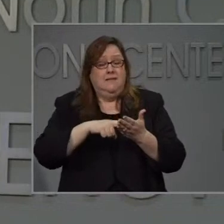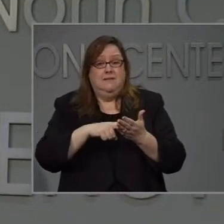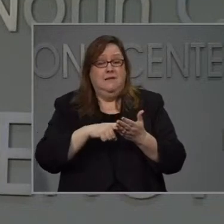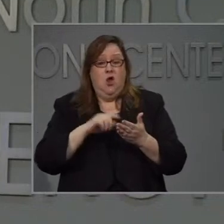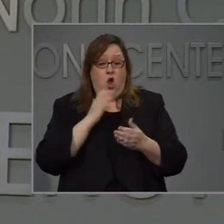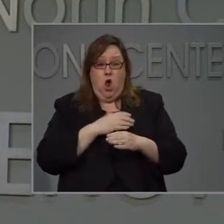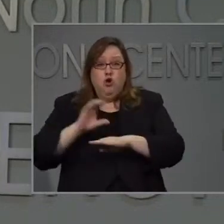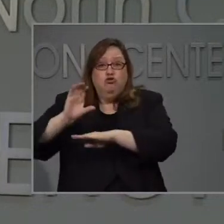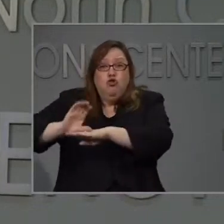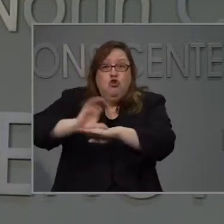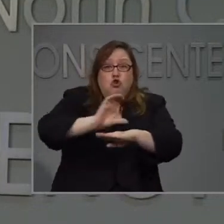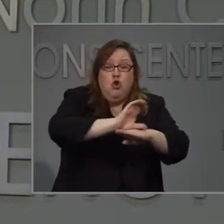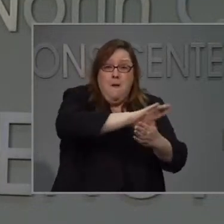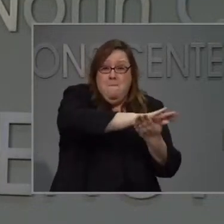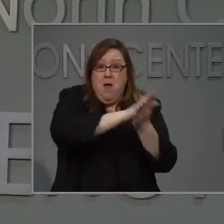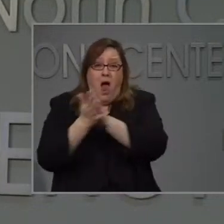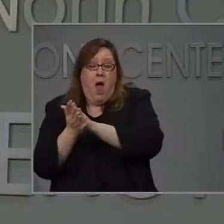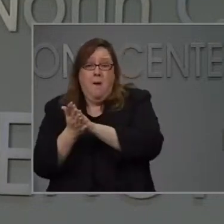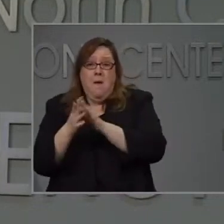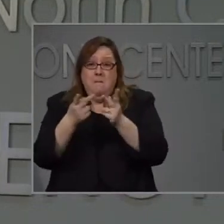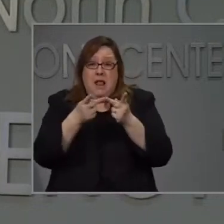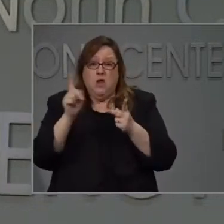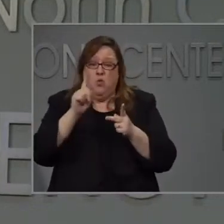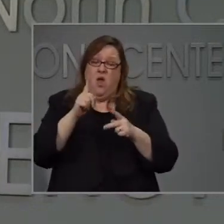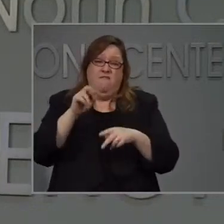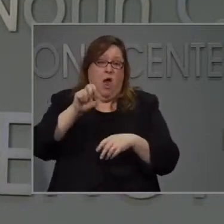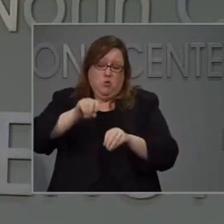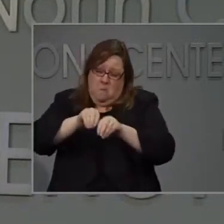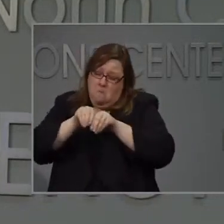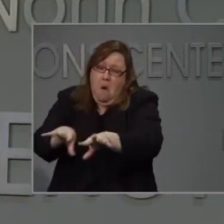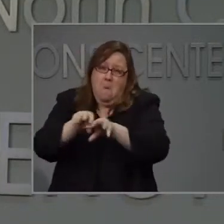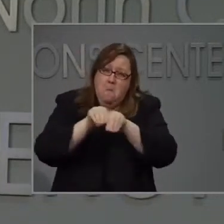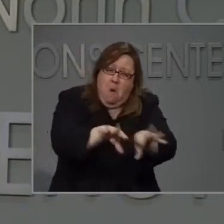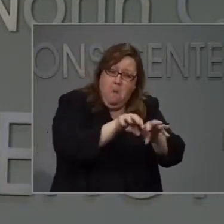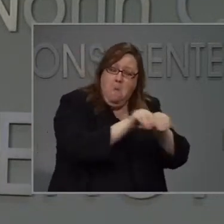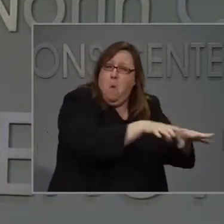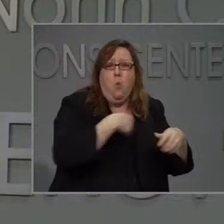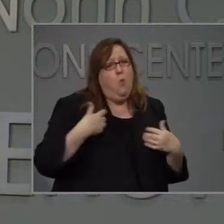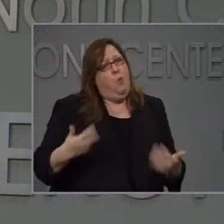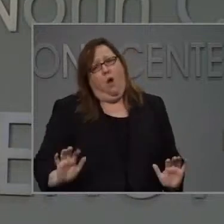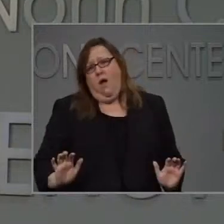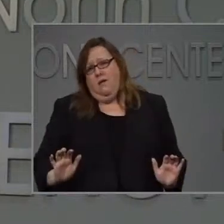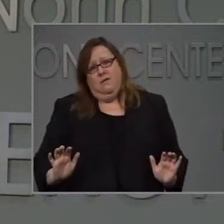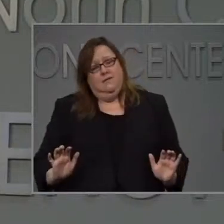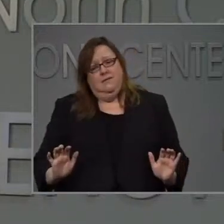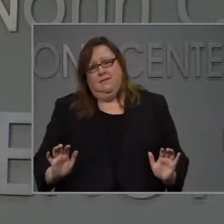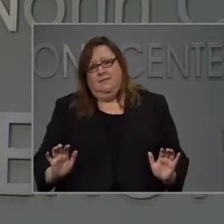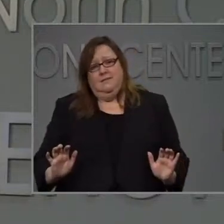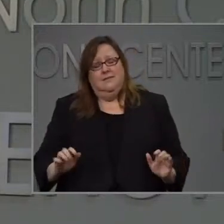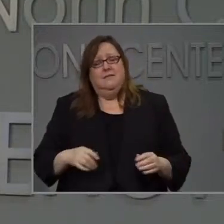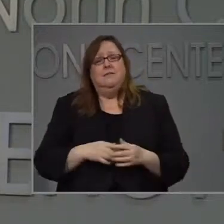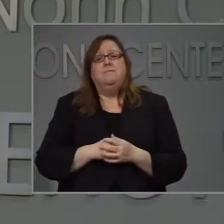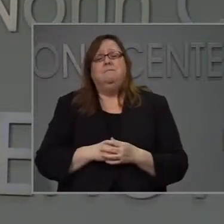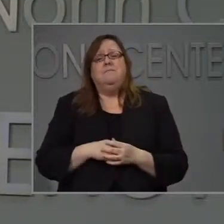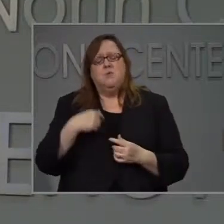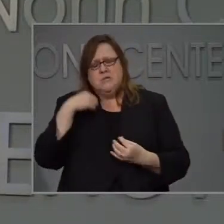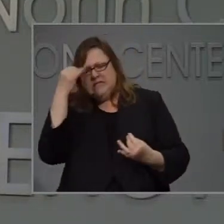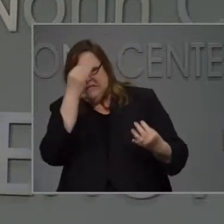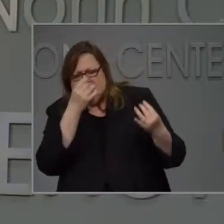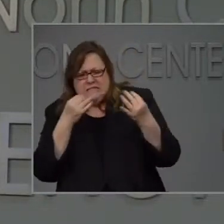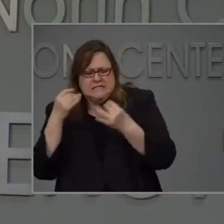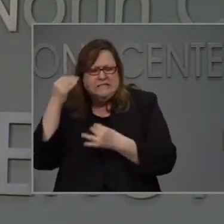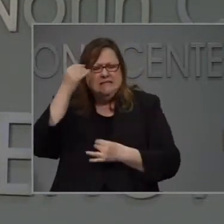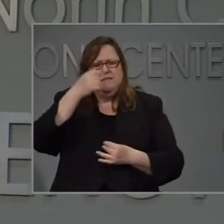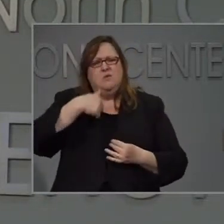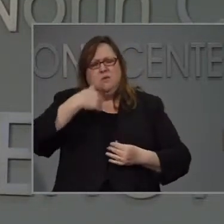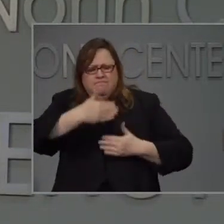hot spots for this virus. And as we think about this and as we